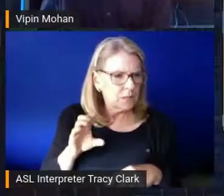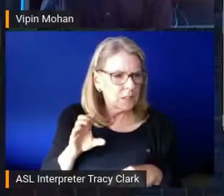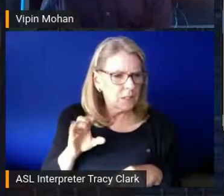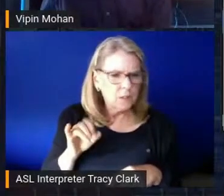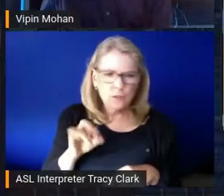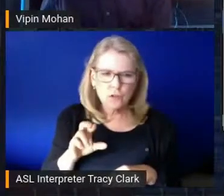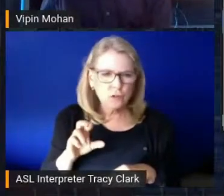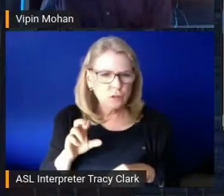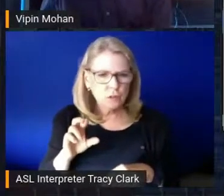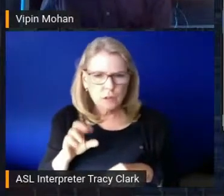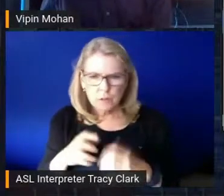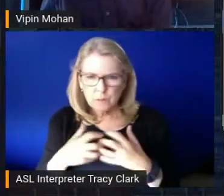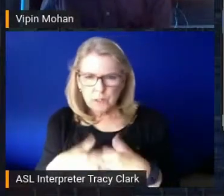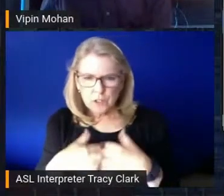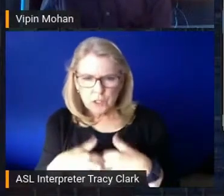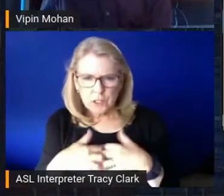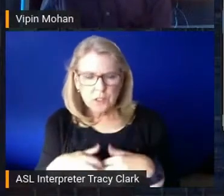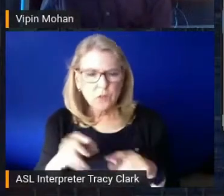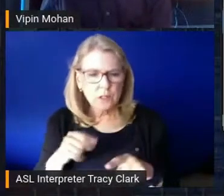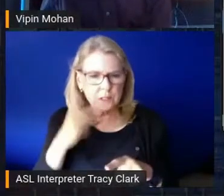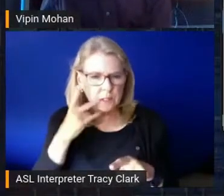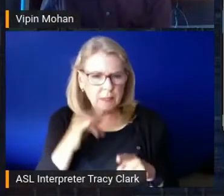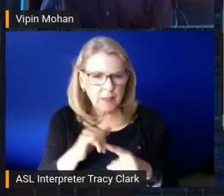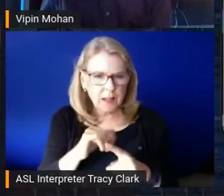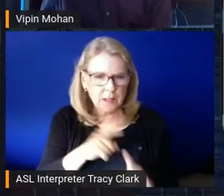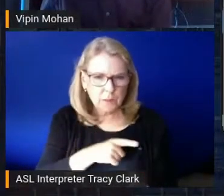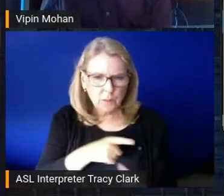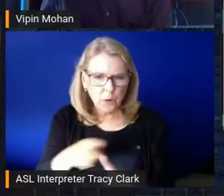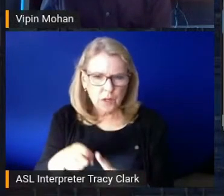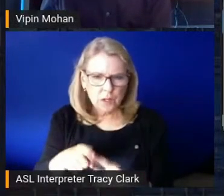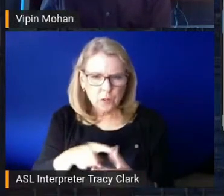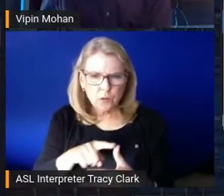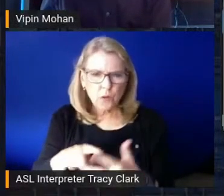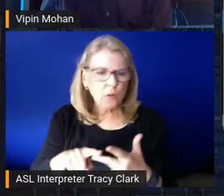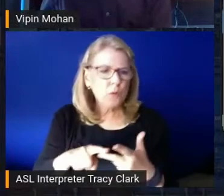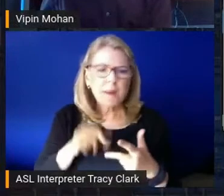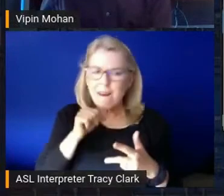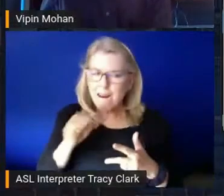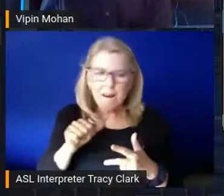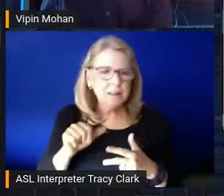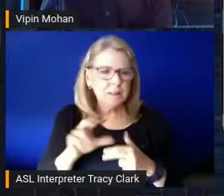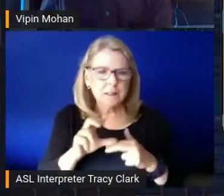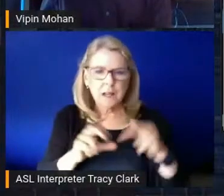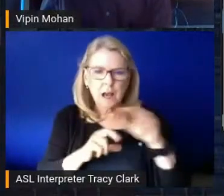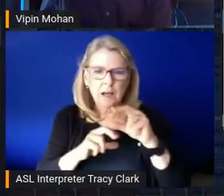resource. You could see that it's basically pointing to the 3 unstacked etcd